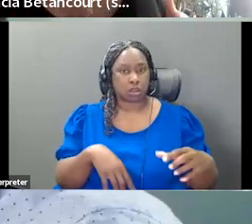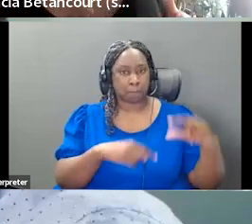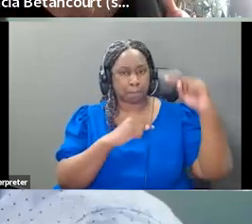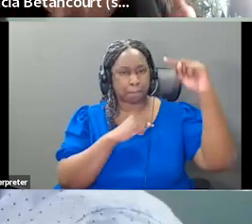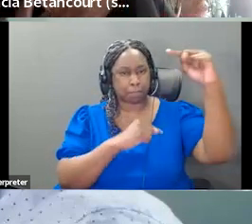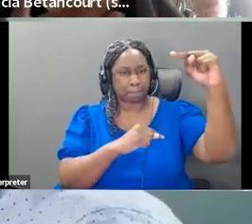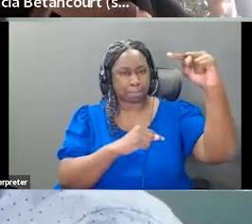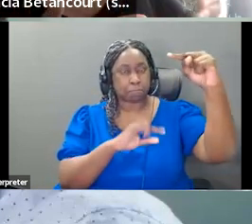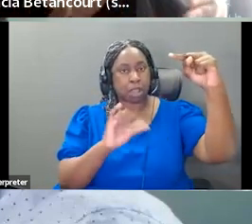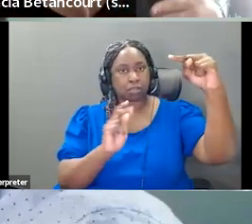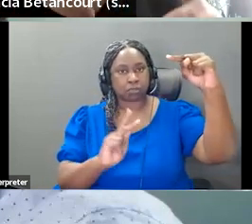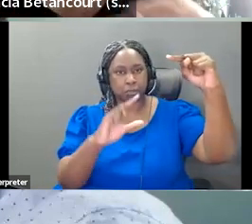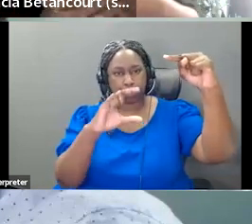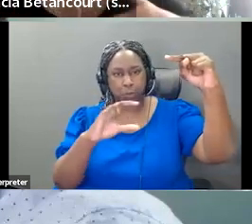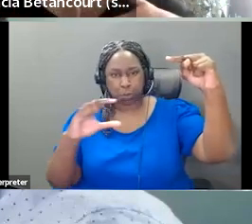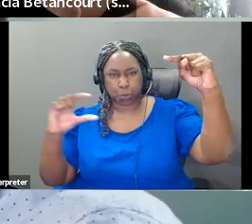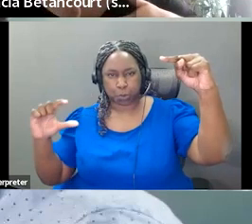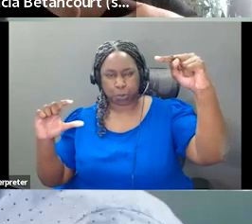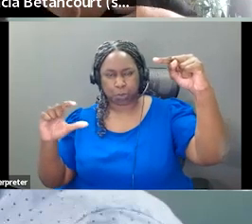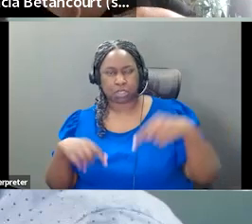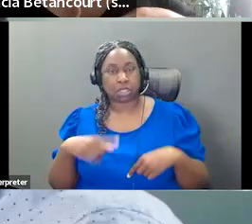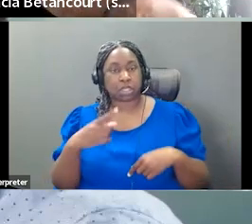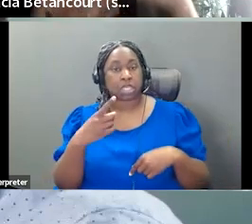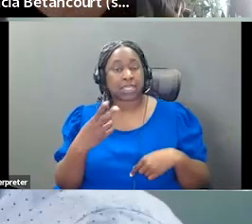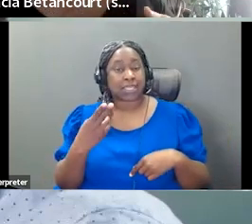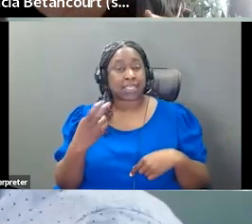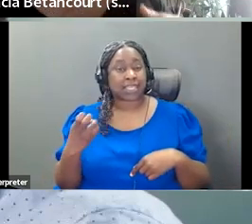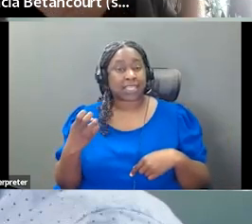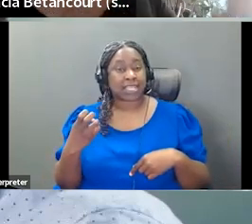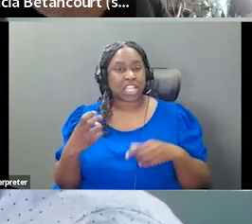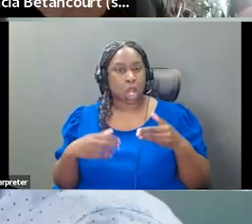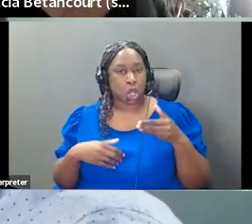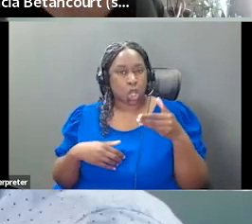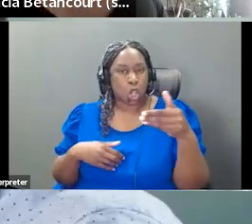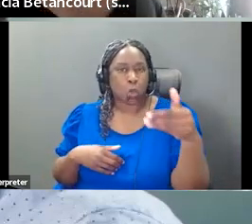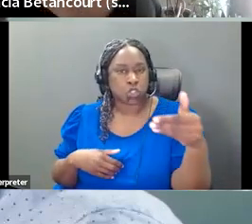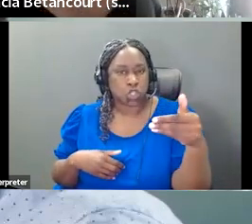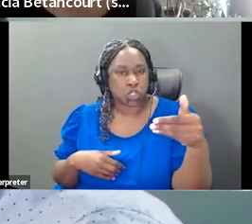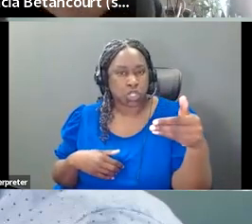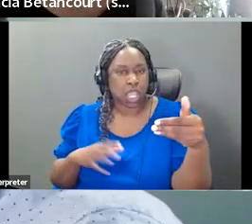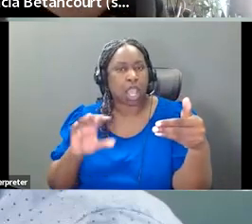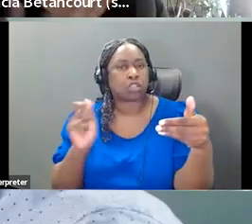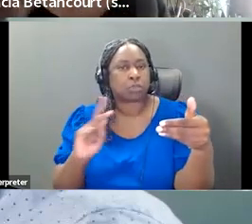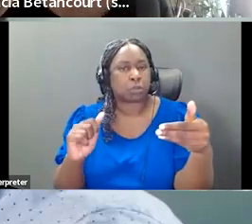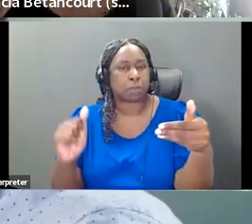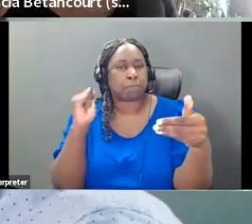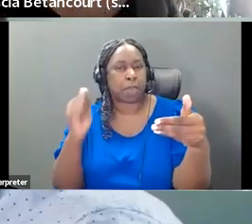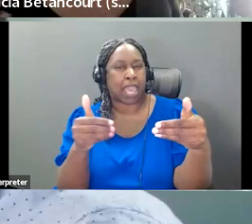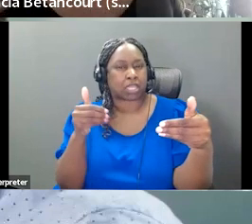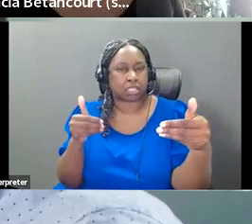else compositionally. He is closer to in the foreground and everyone else is in the background. And